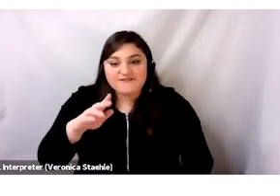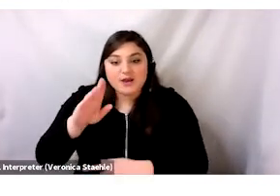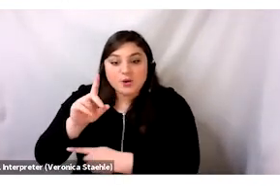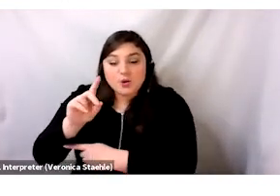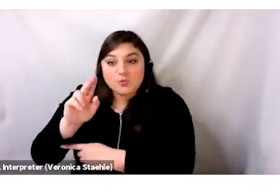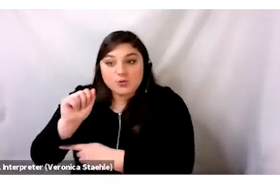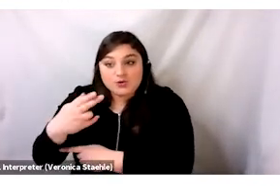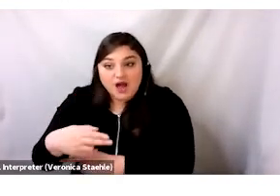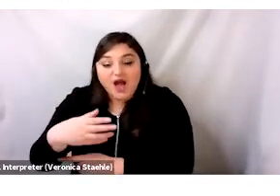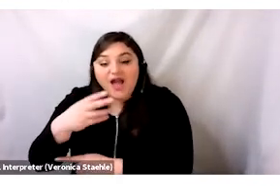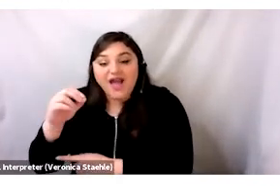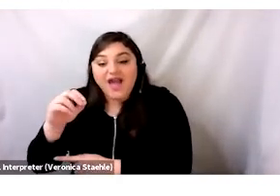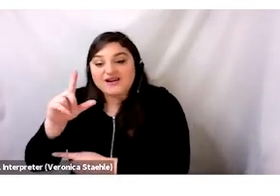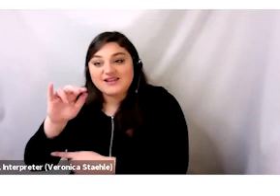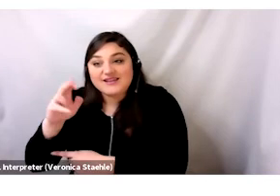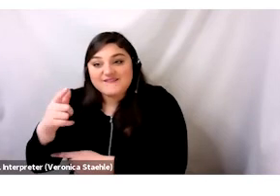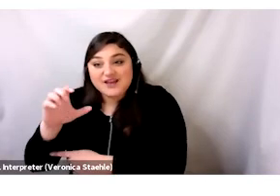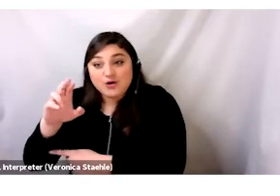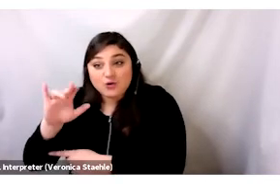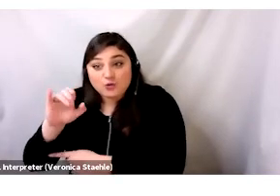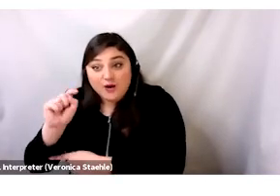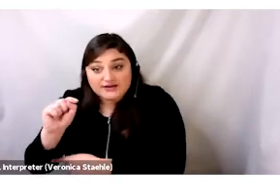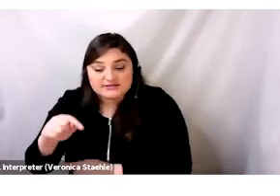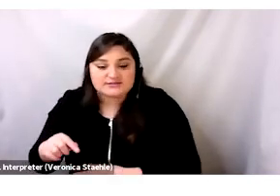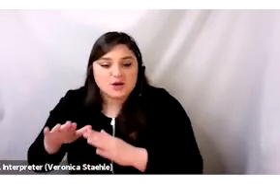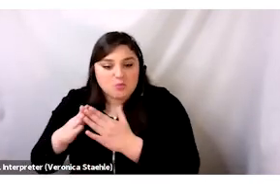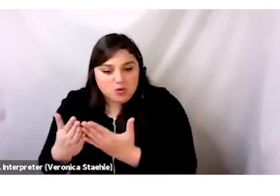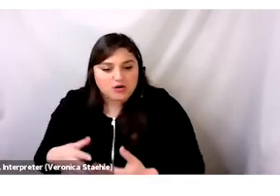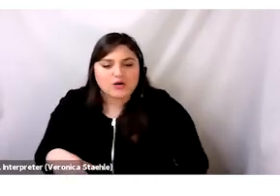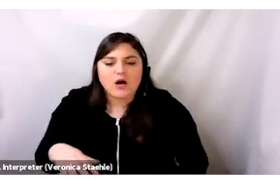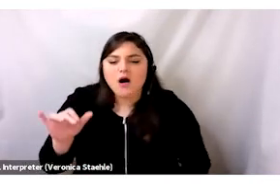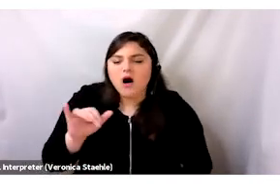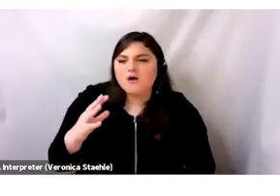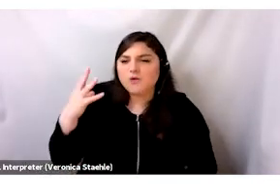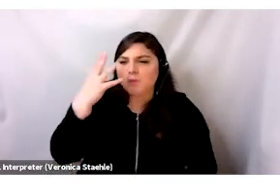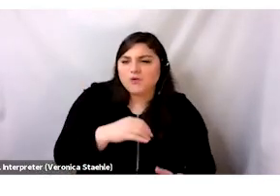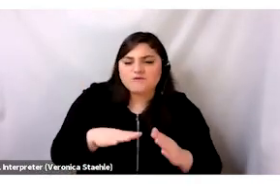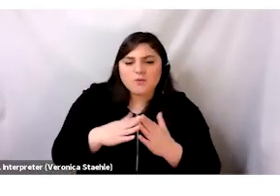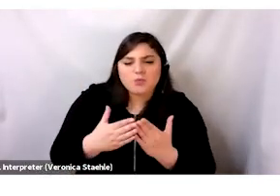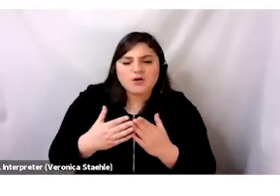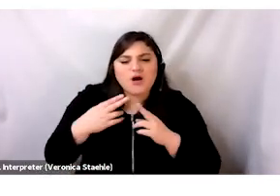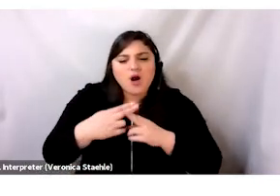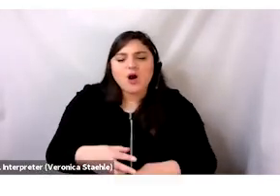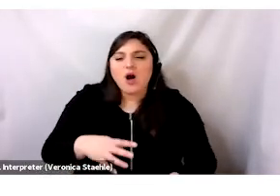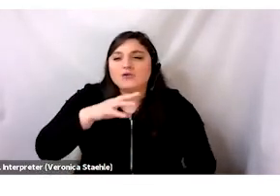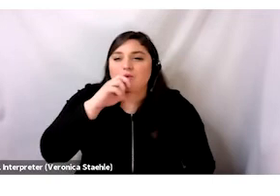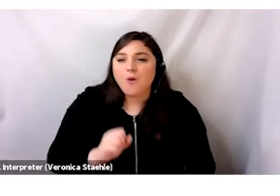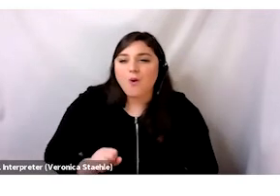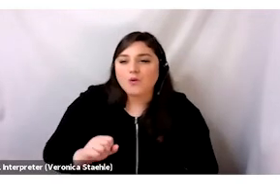There's also his beautiful rendition of the story of the Buddha, um, which is